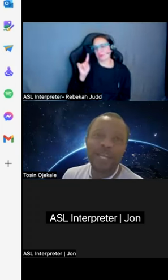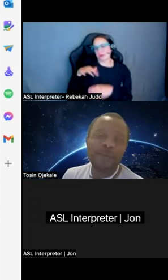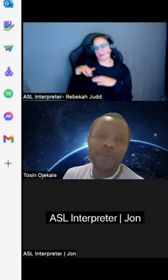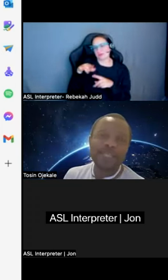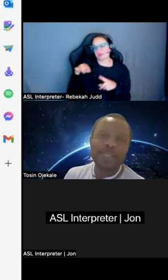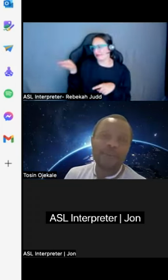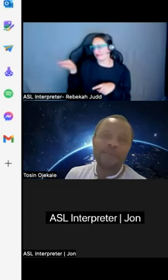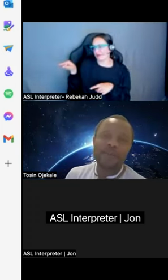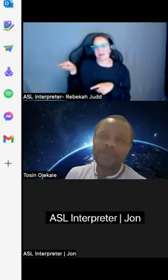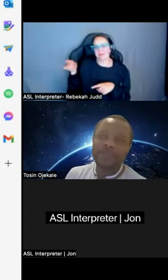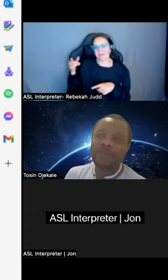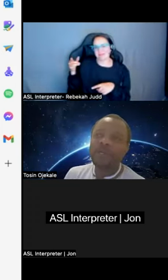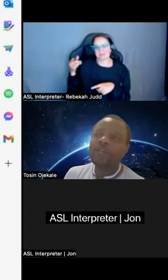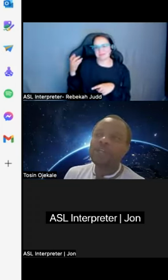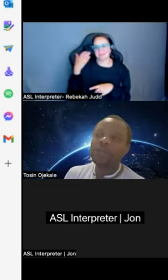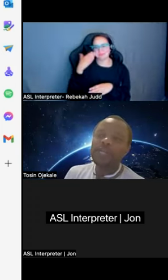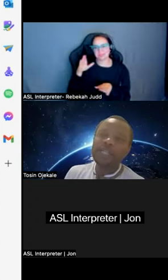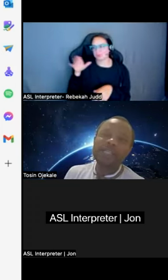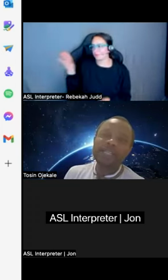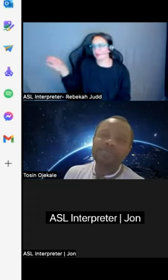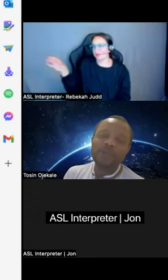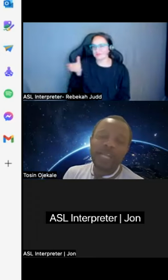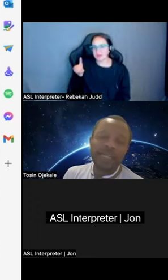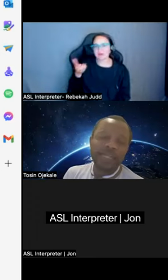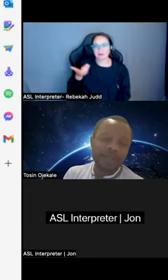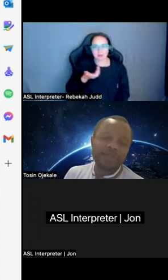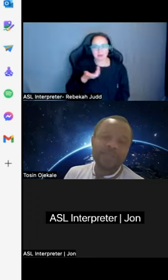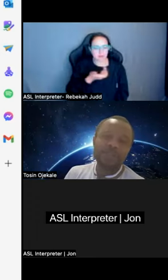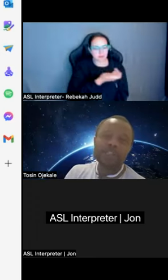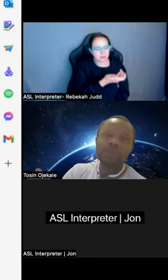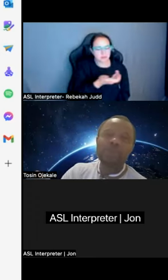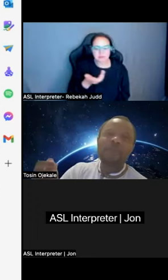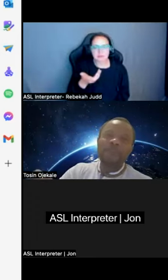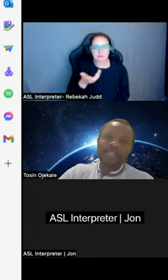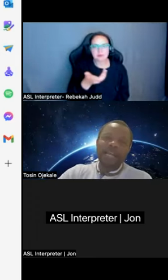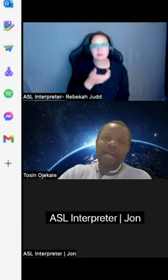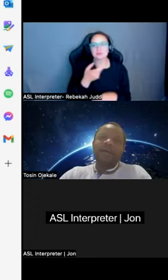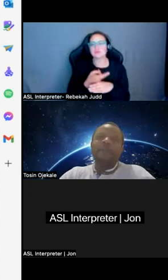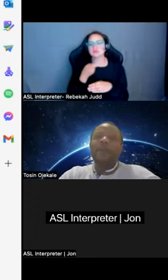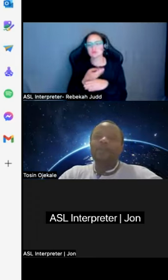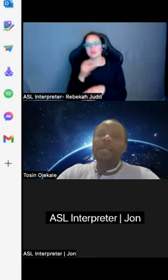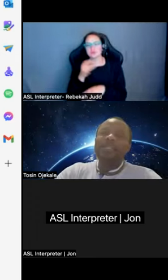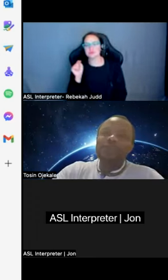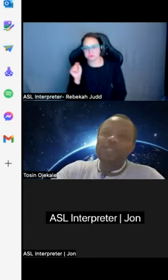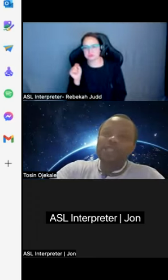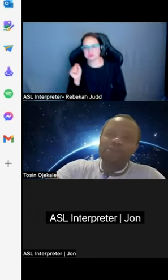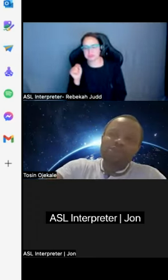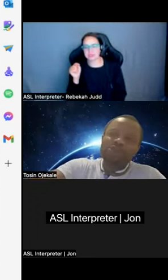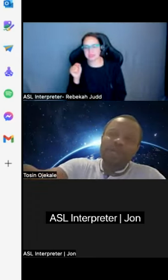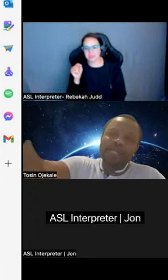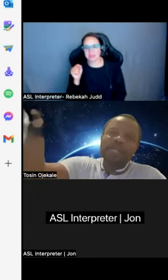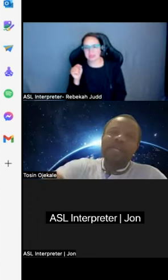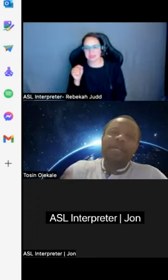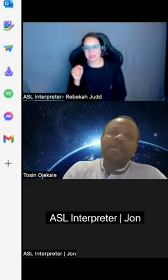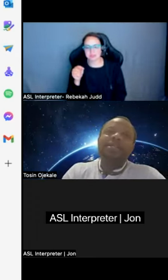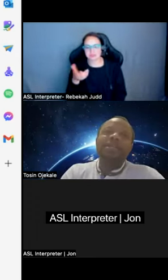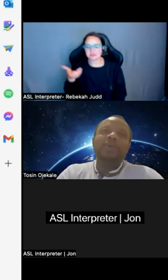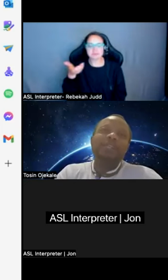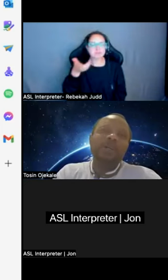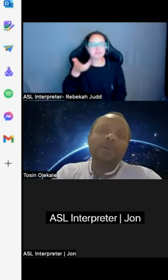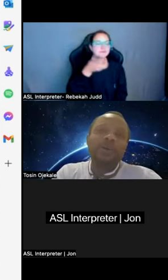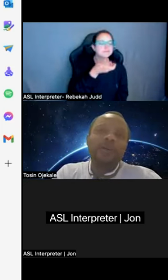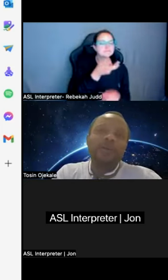know where the equipment is coming from as well. So it's mostly handheld. You need to manually use it to trace